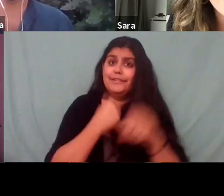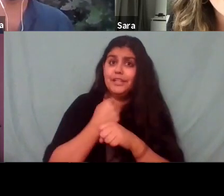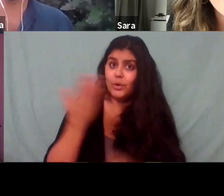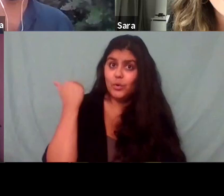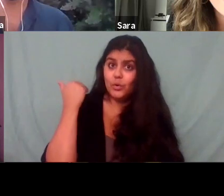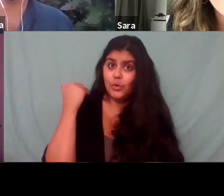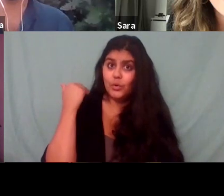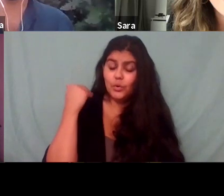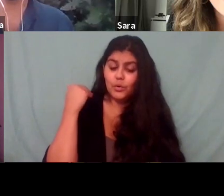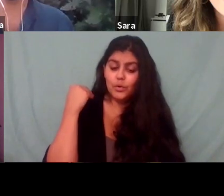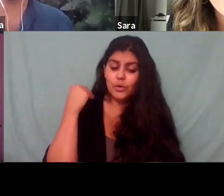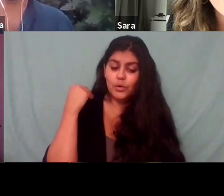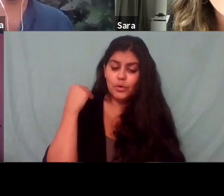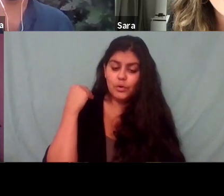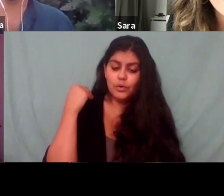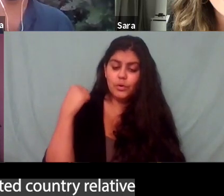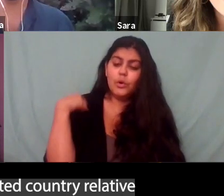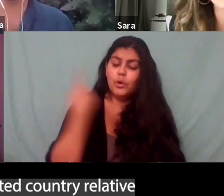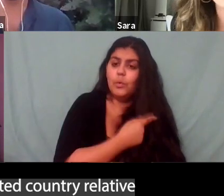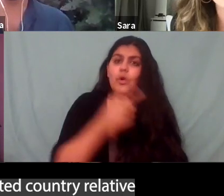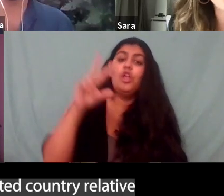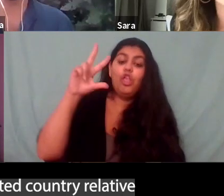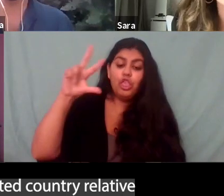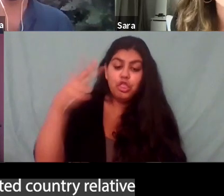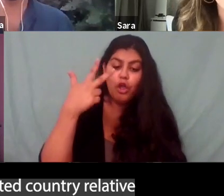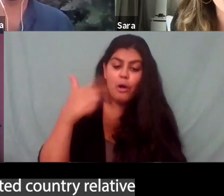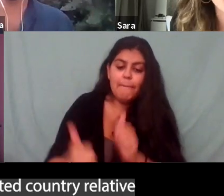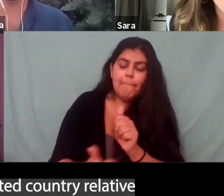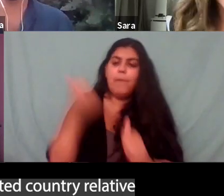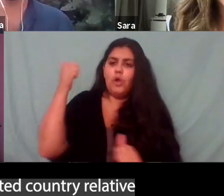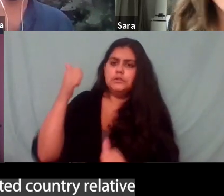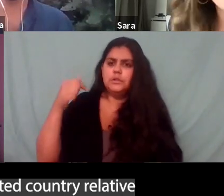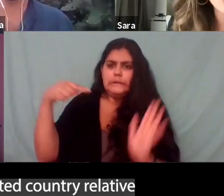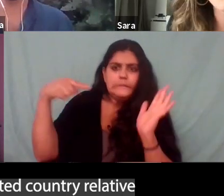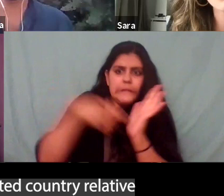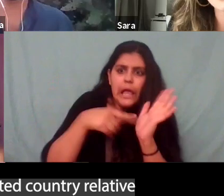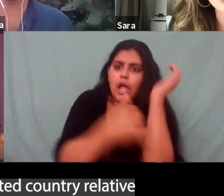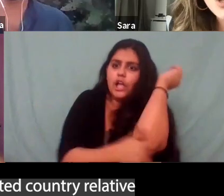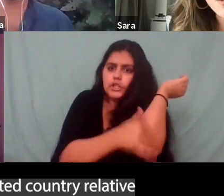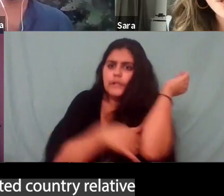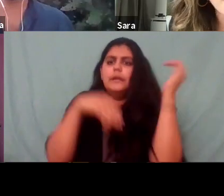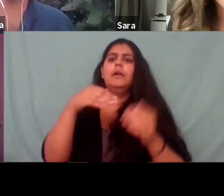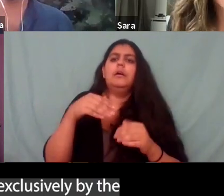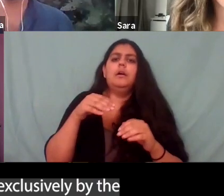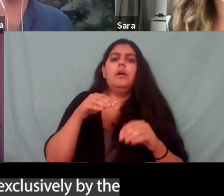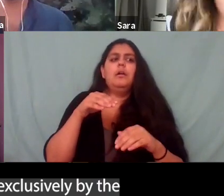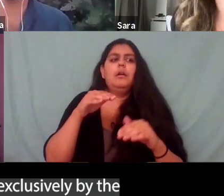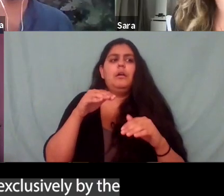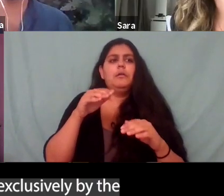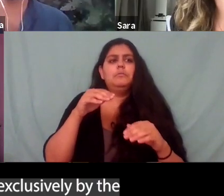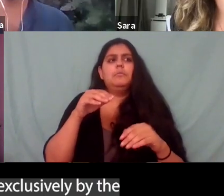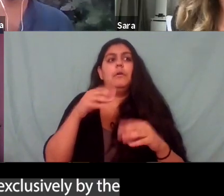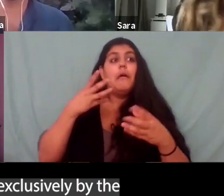ago, we were the third most indebted country relative to our GDP in the damn world, funded